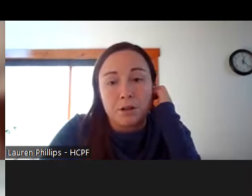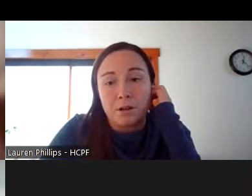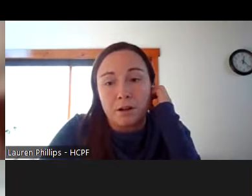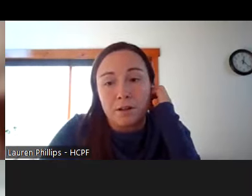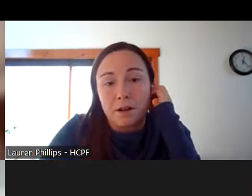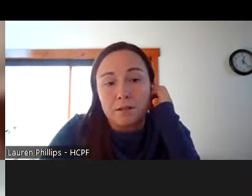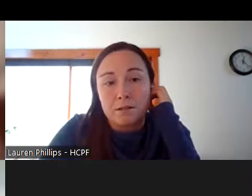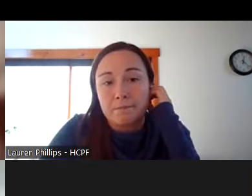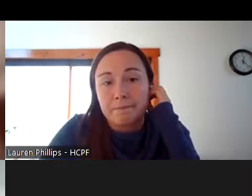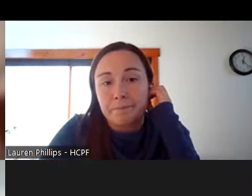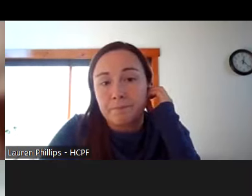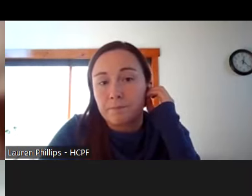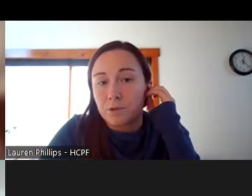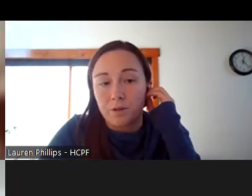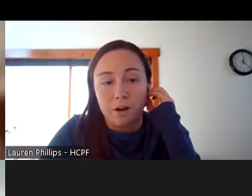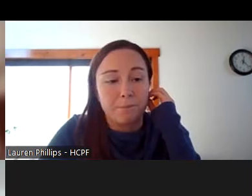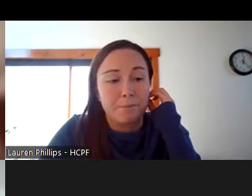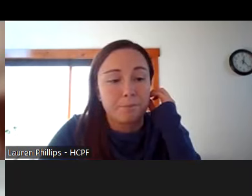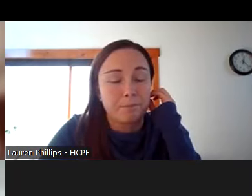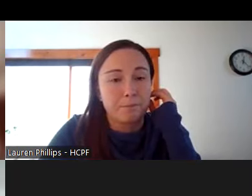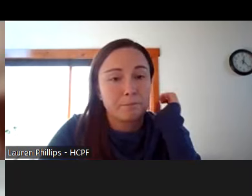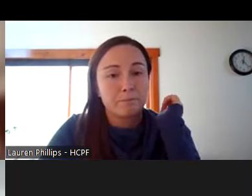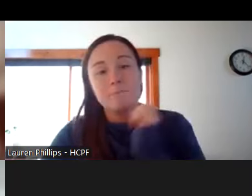But those are our thoughts so far.